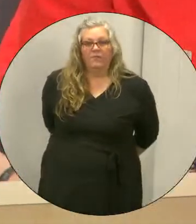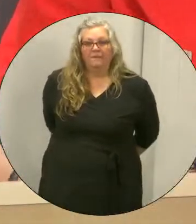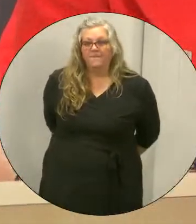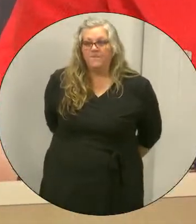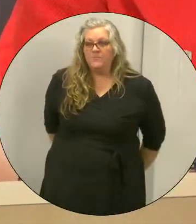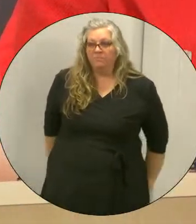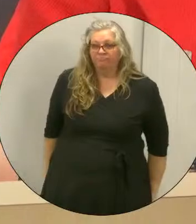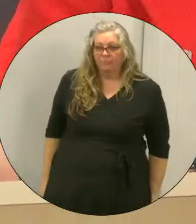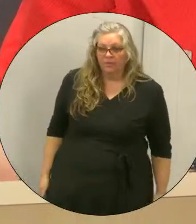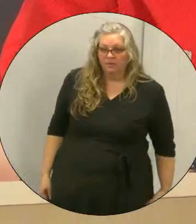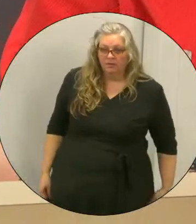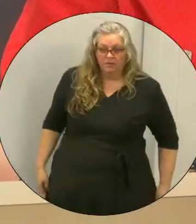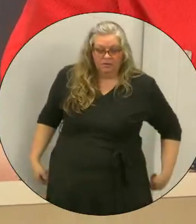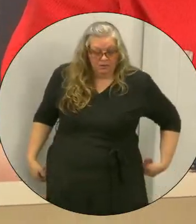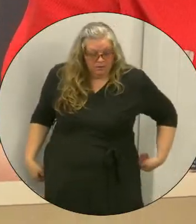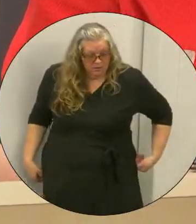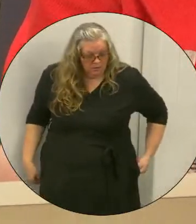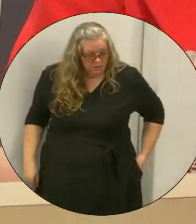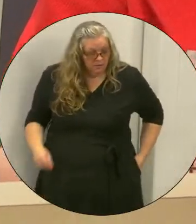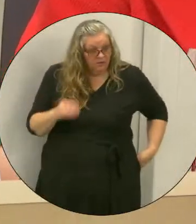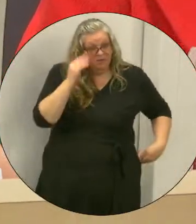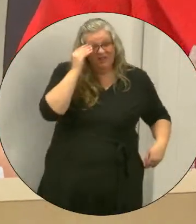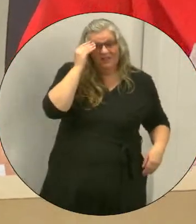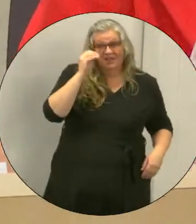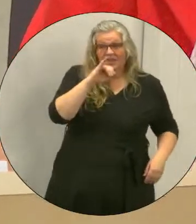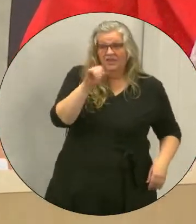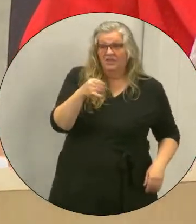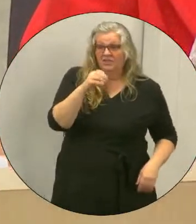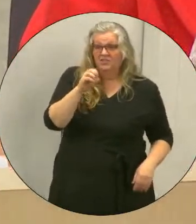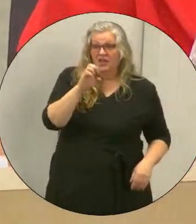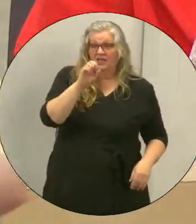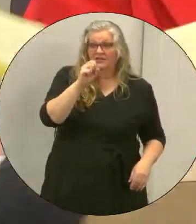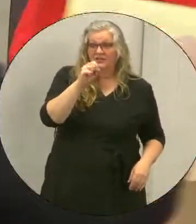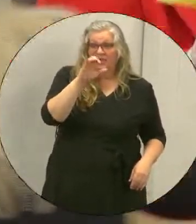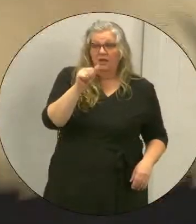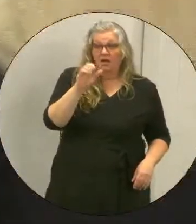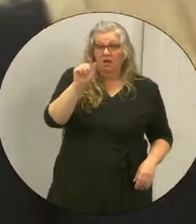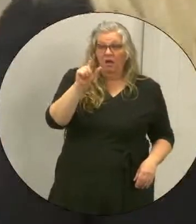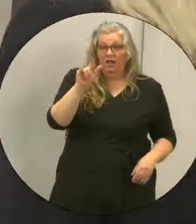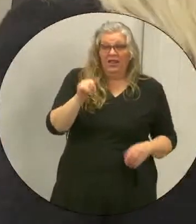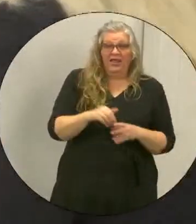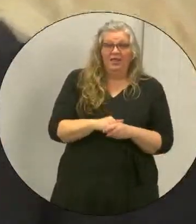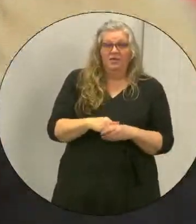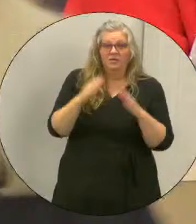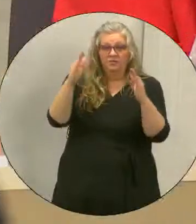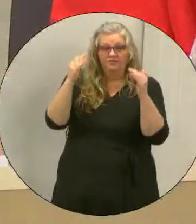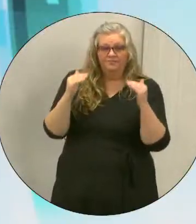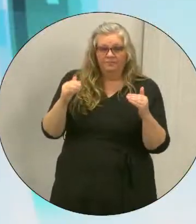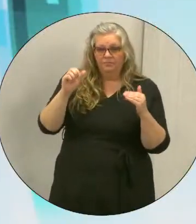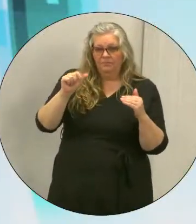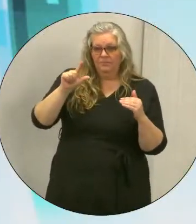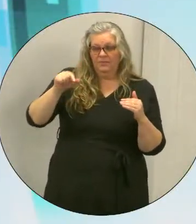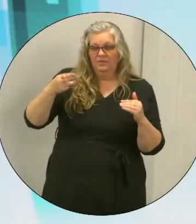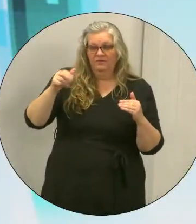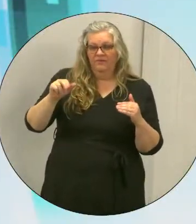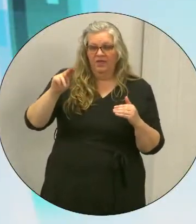All right, we will start with Jessica Ollie and then go to Alpha Nash.